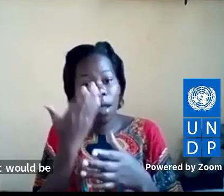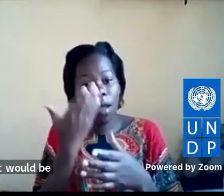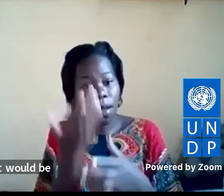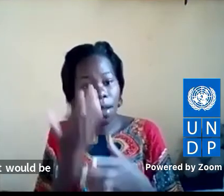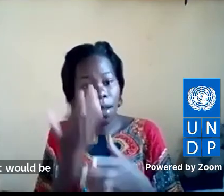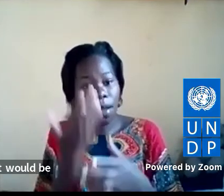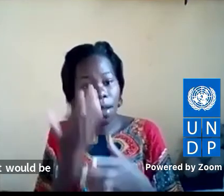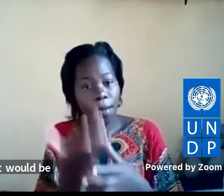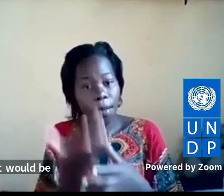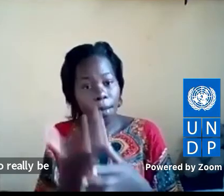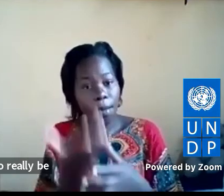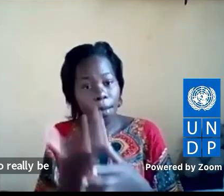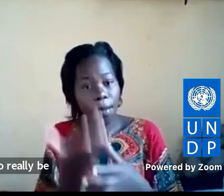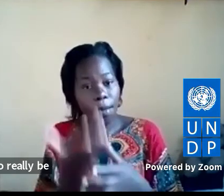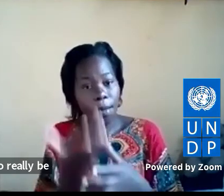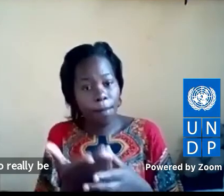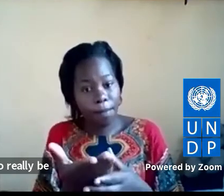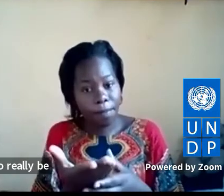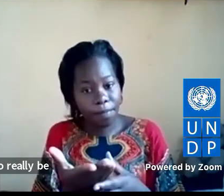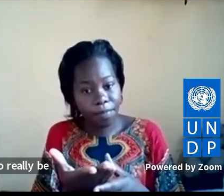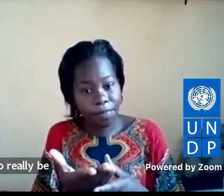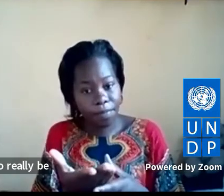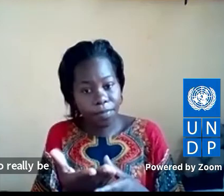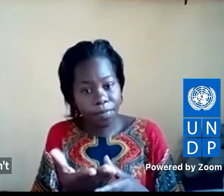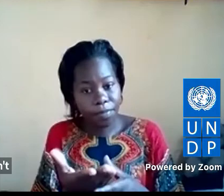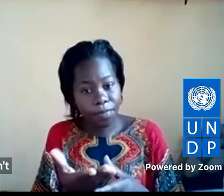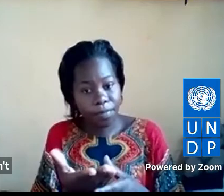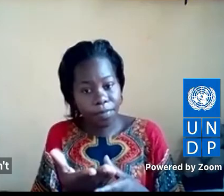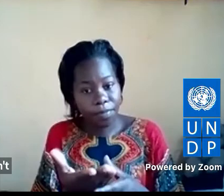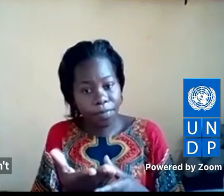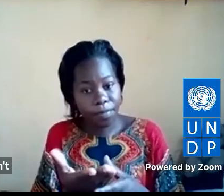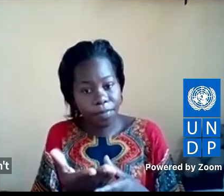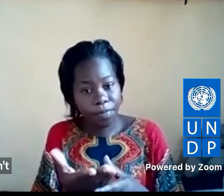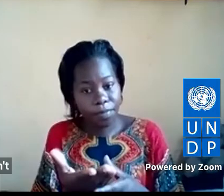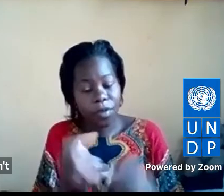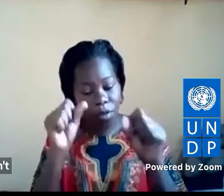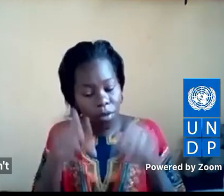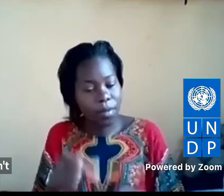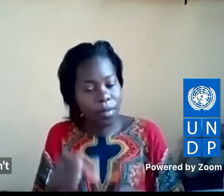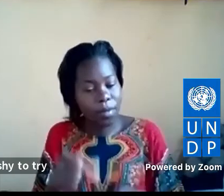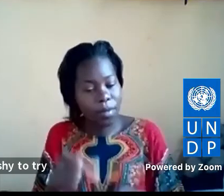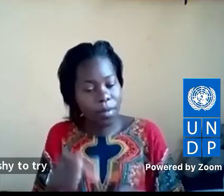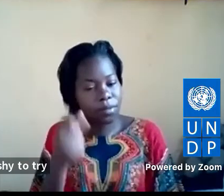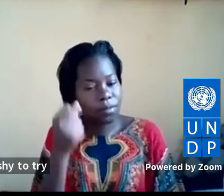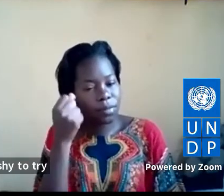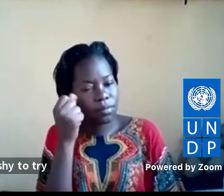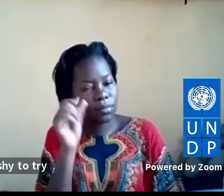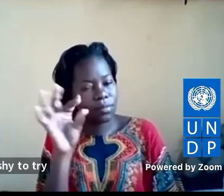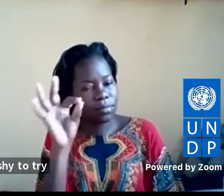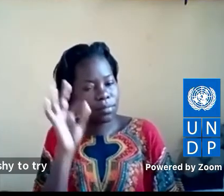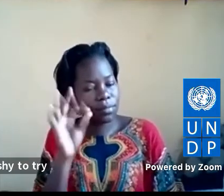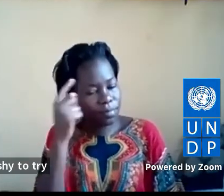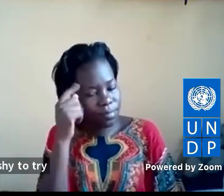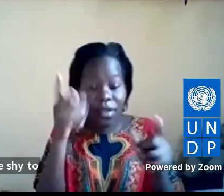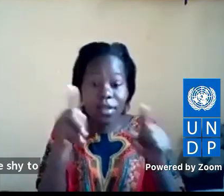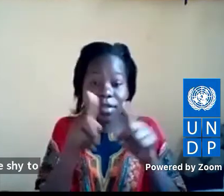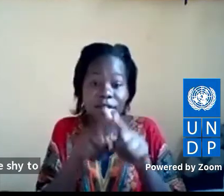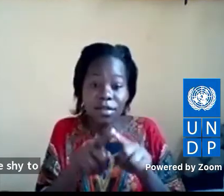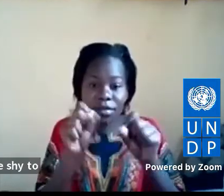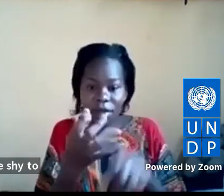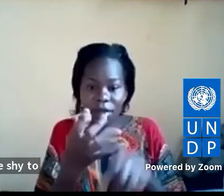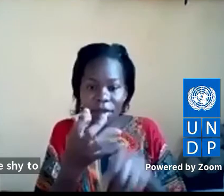it, to be innovative, and also don't be shy to transfer knowledge. You know, for example, I've